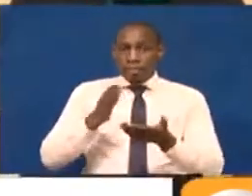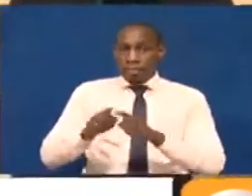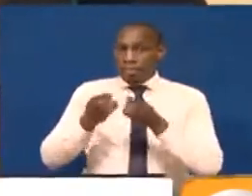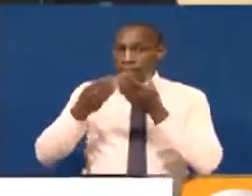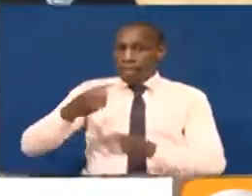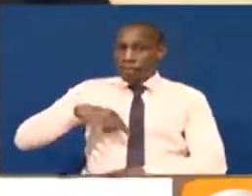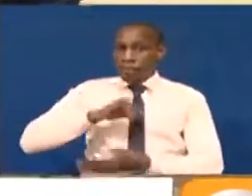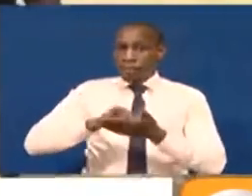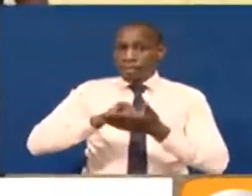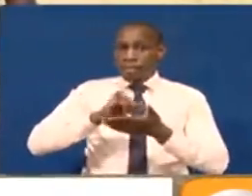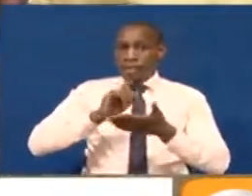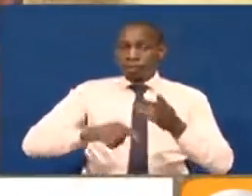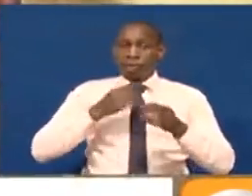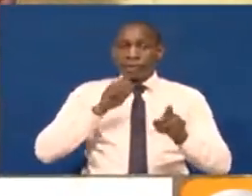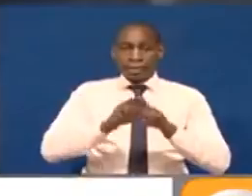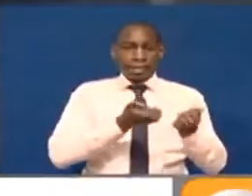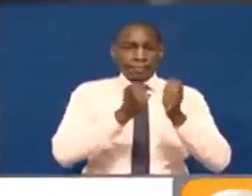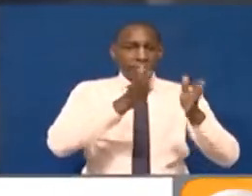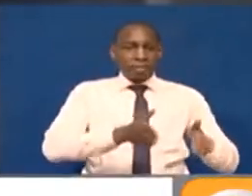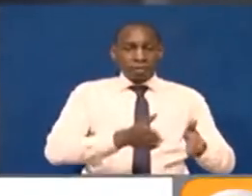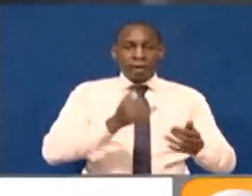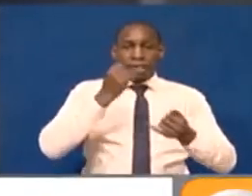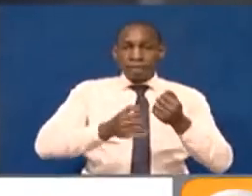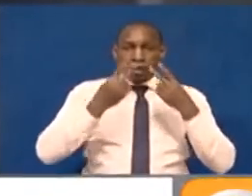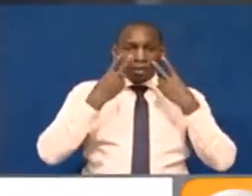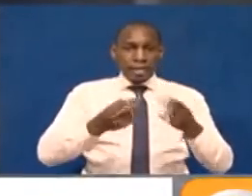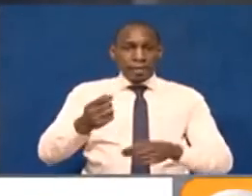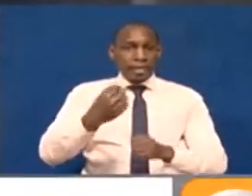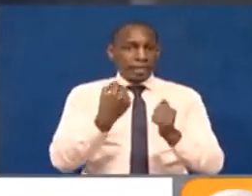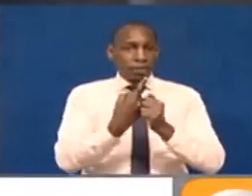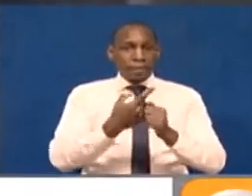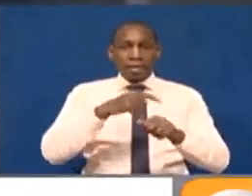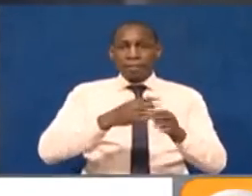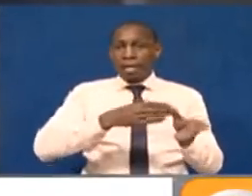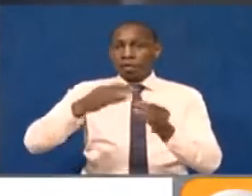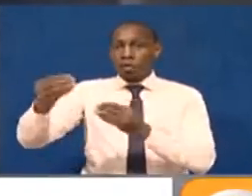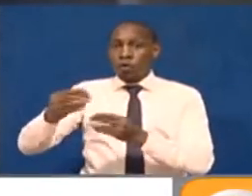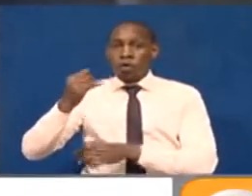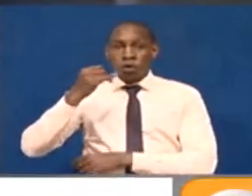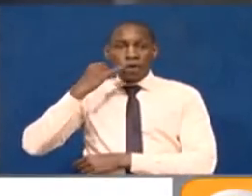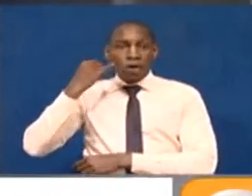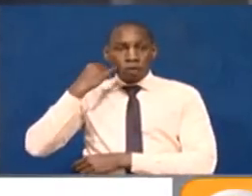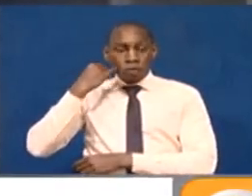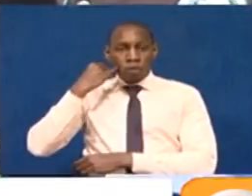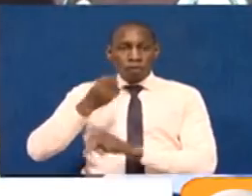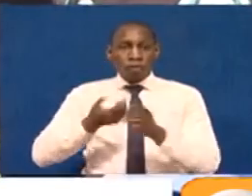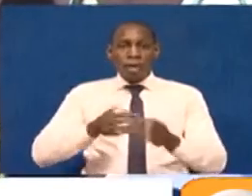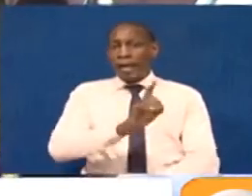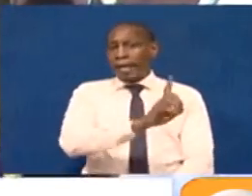us that Ndirangu, who was a businessman, was last seen in November while on his way to Nakuru from